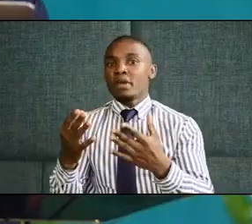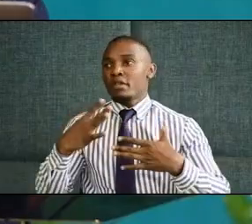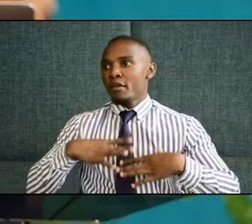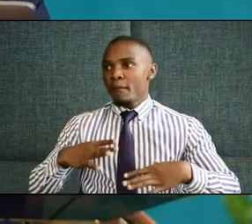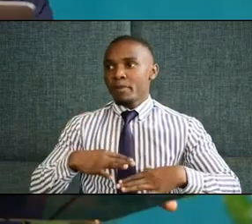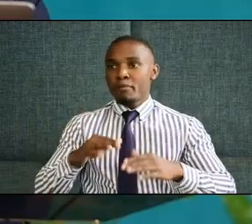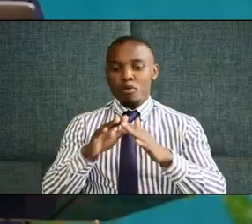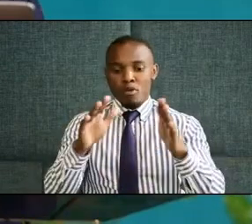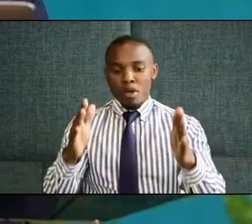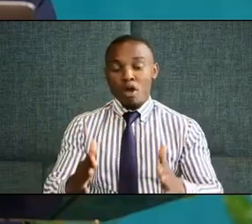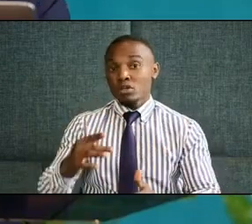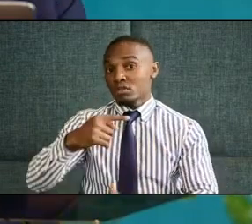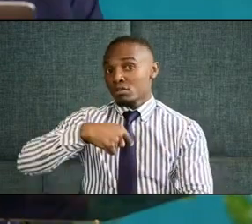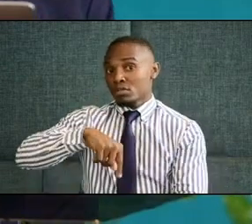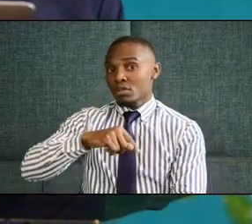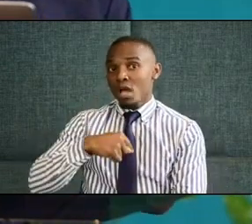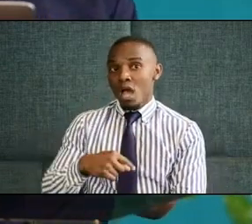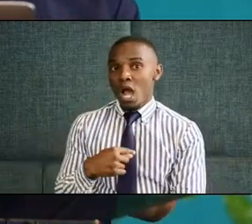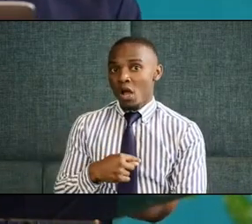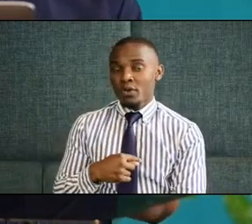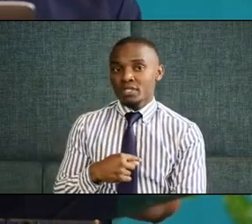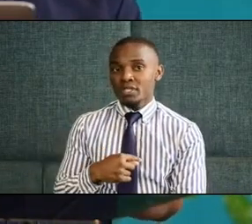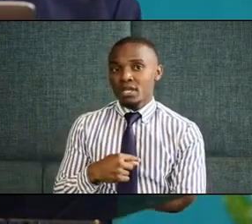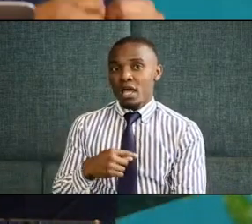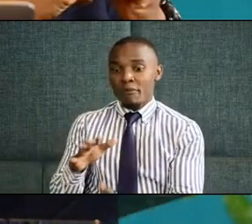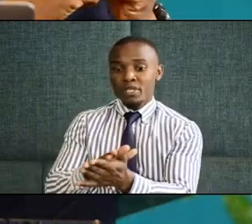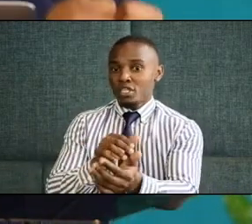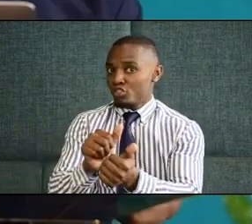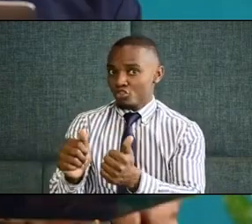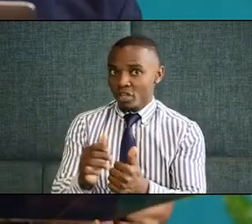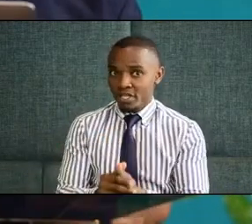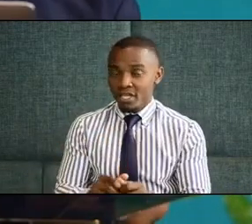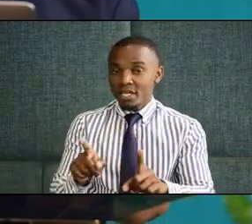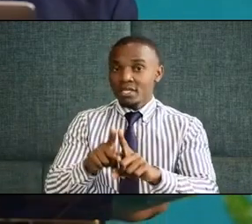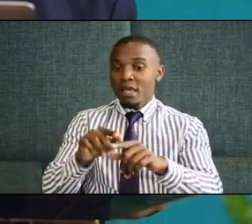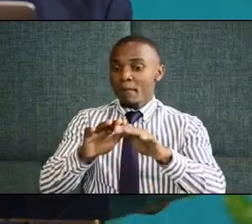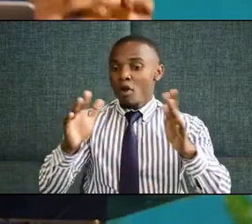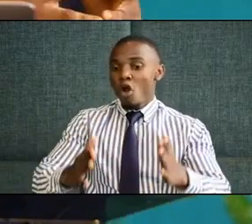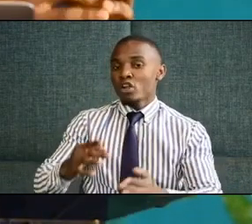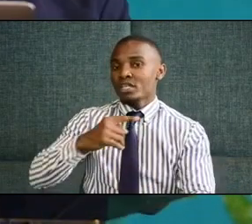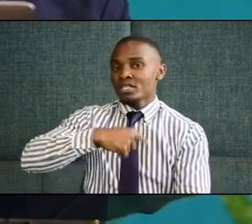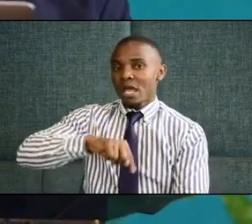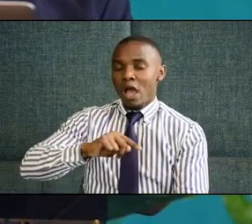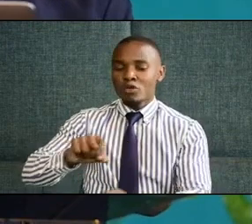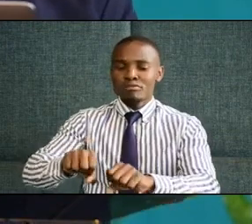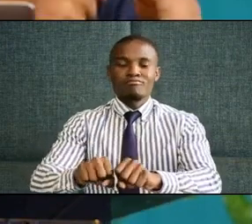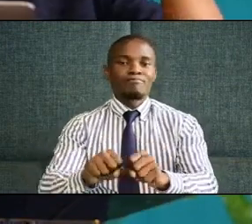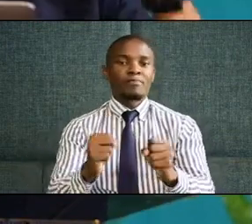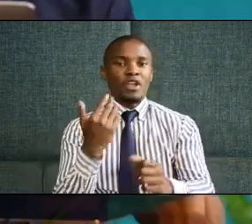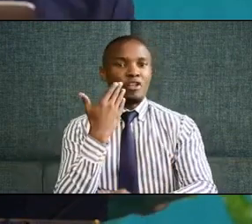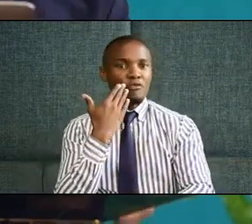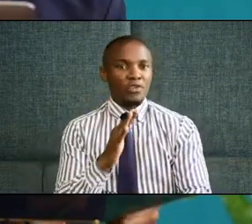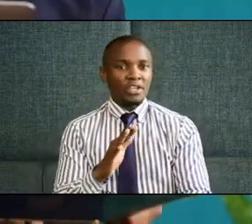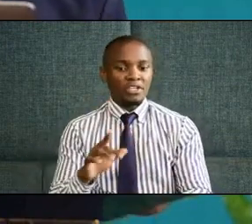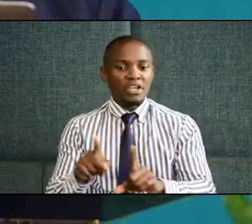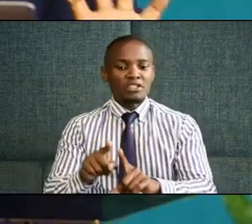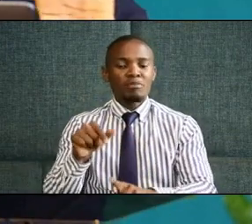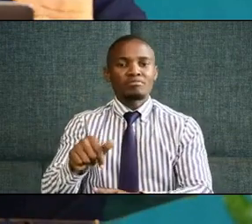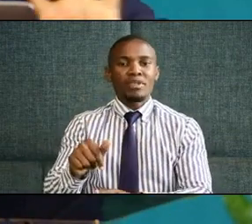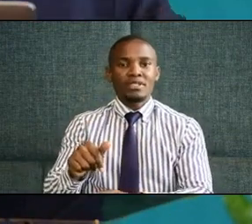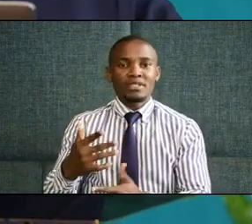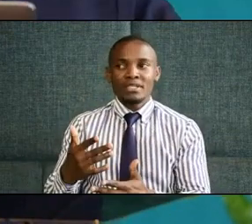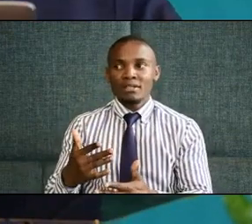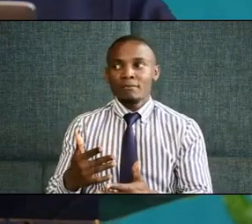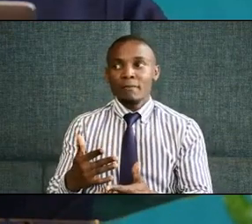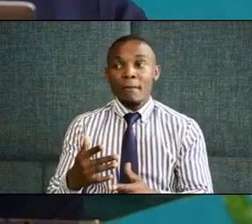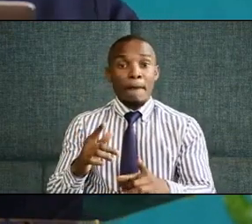are barren. Our altars are broken. Our altars are battered. And